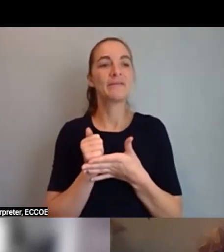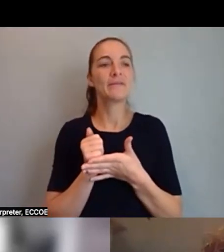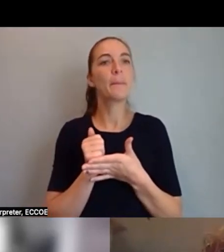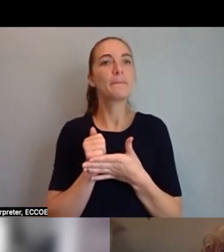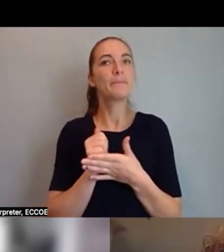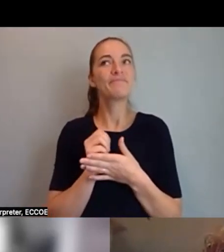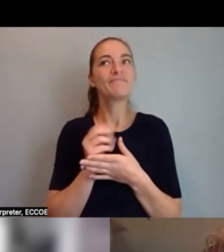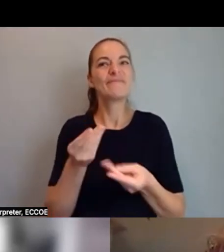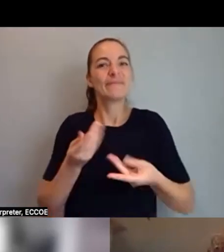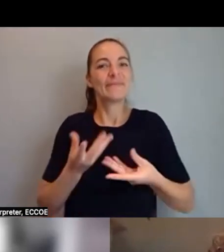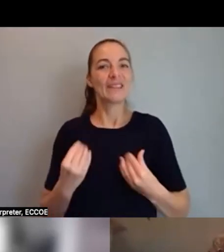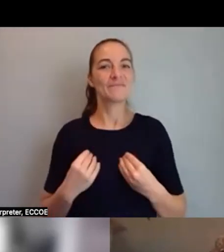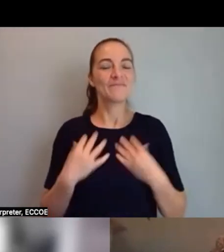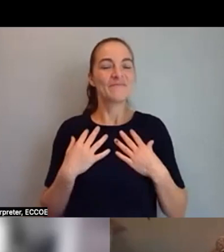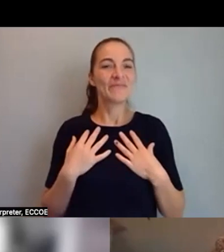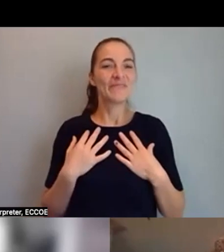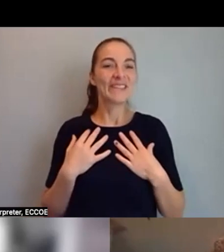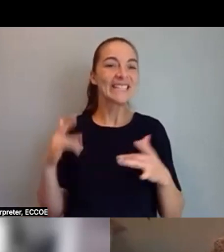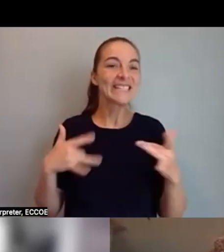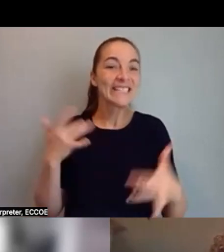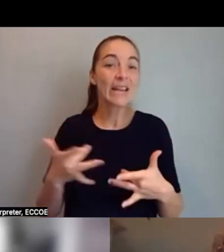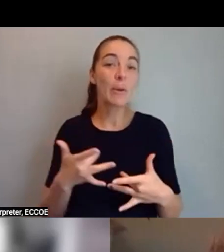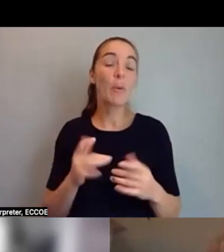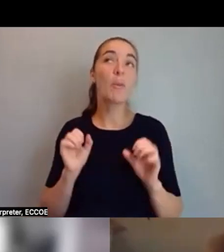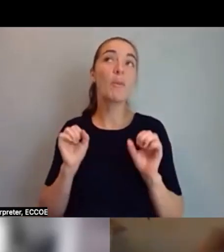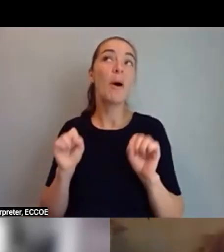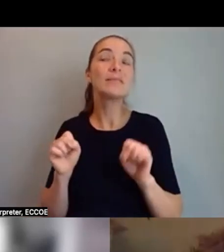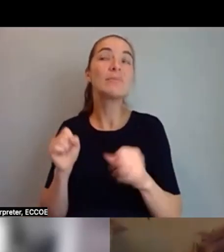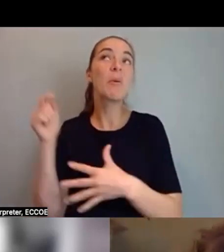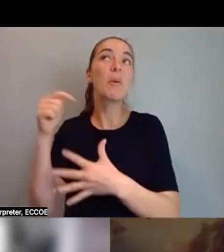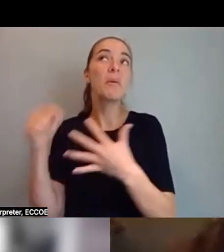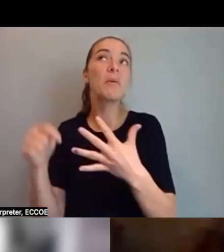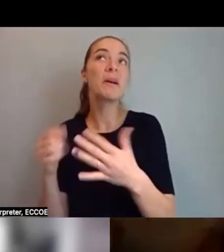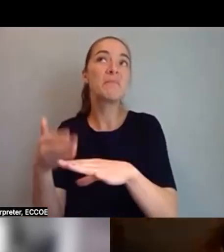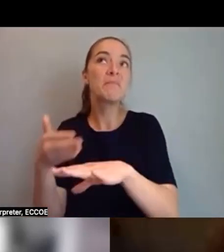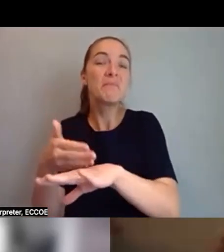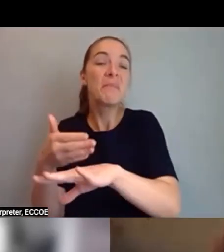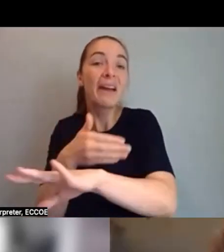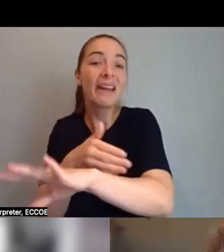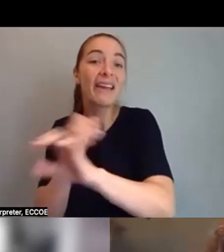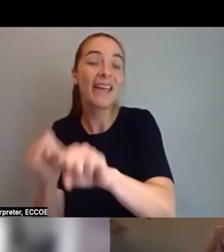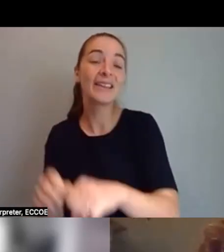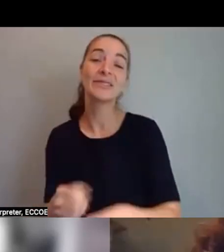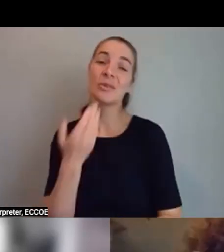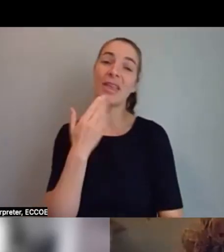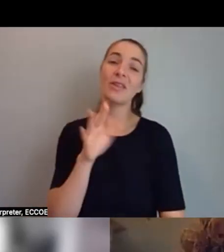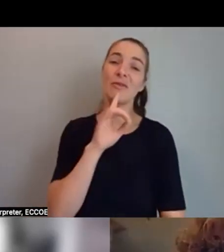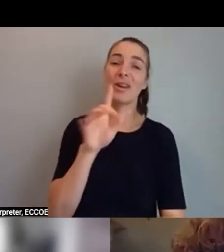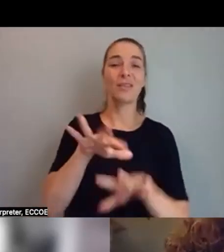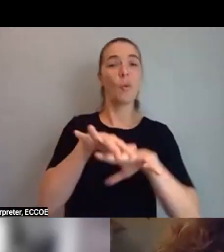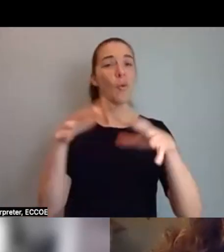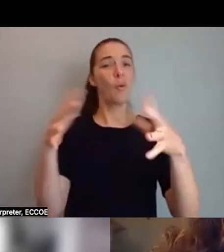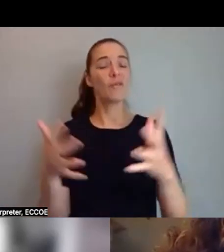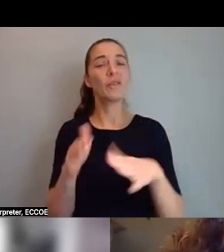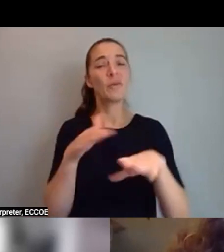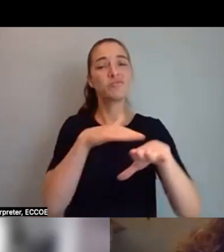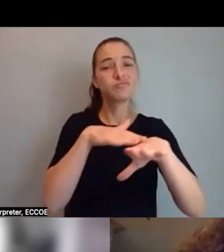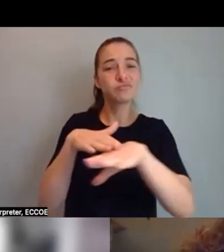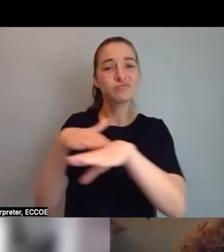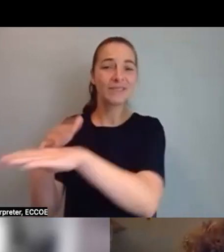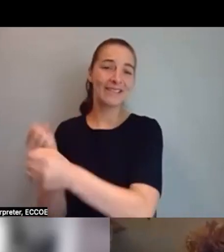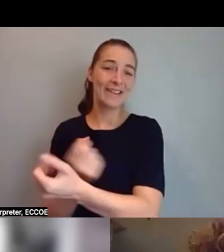what's possible. So thank you so much. And, like, thank you for that great overview. My question,